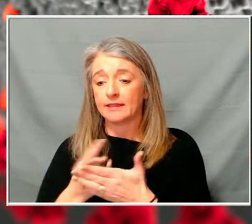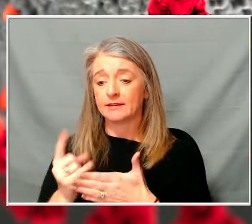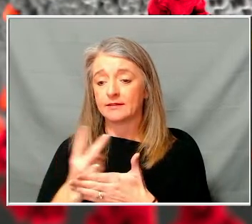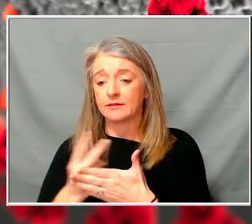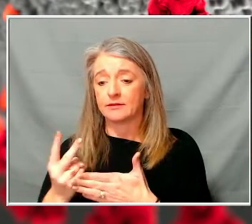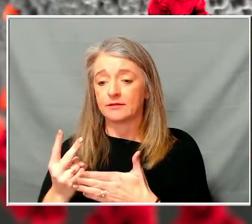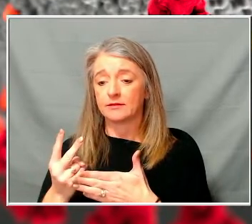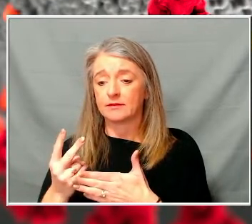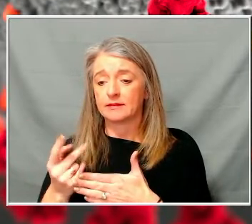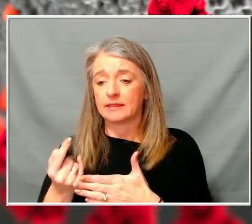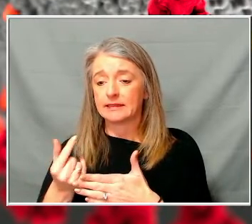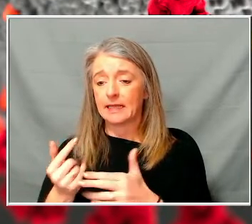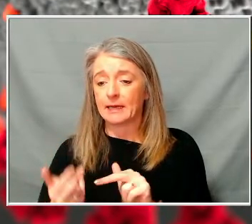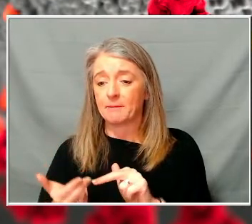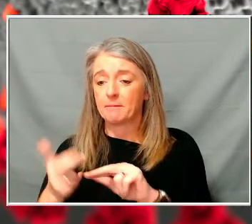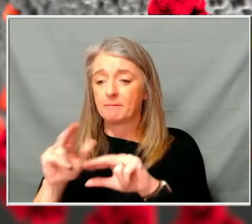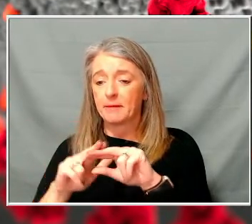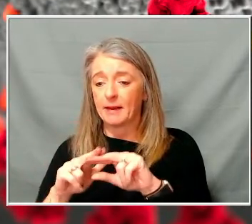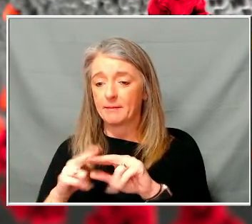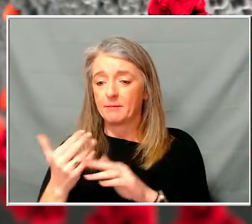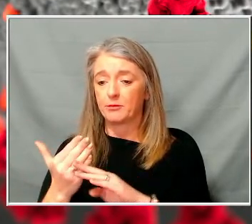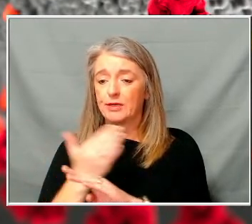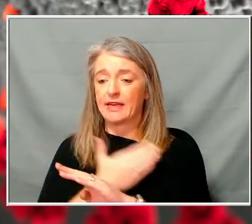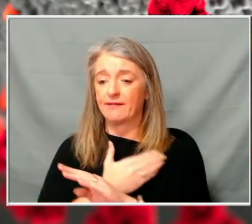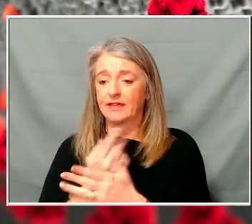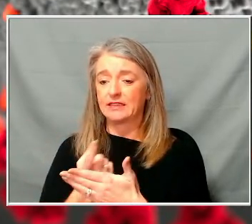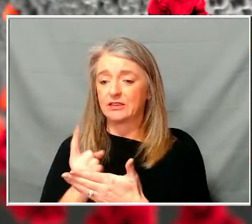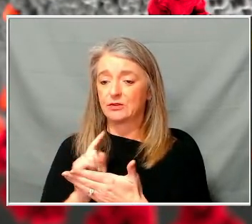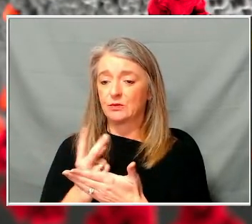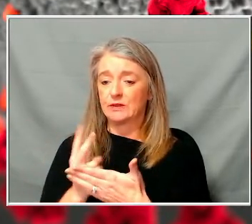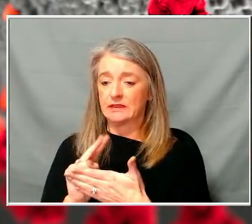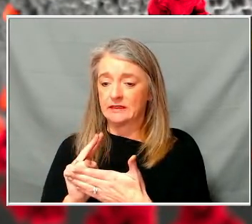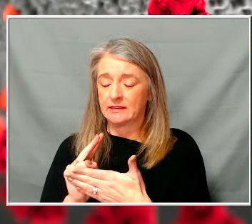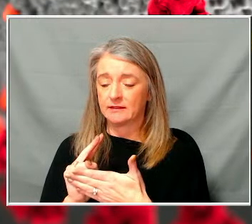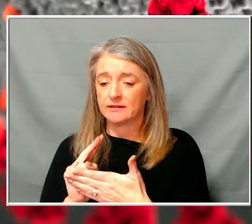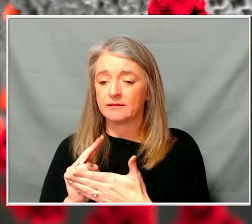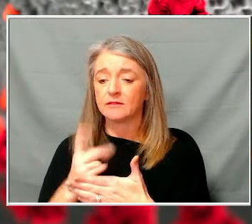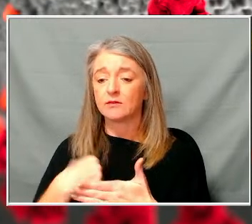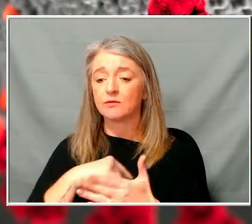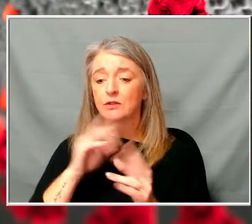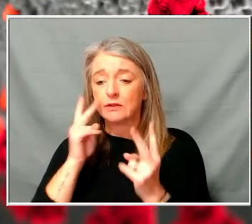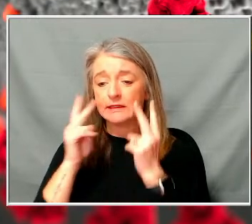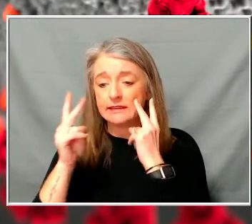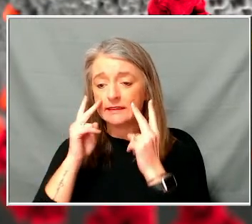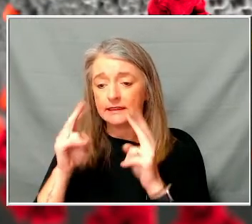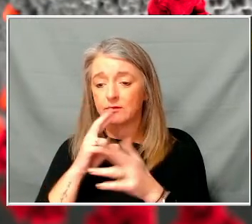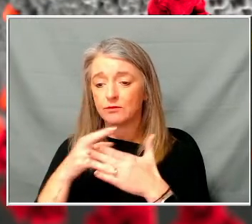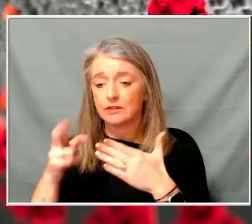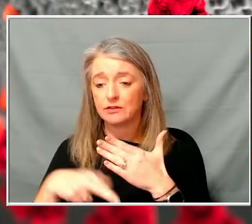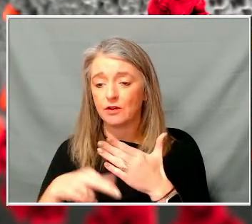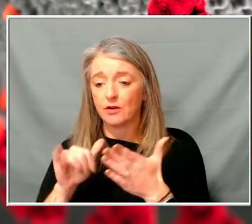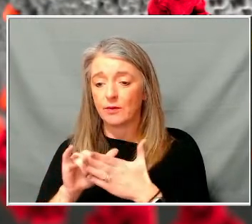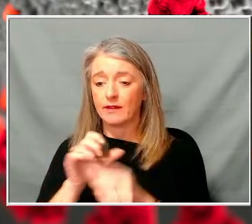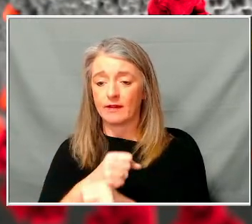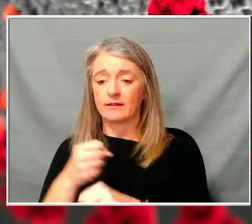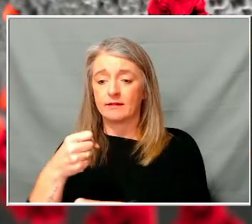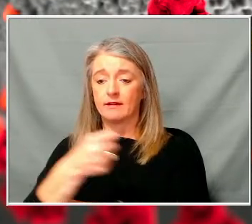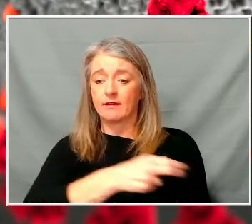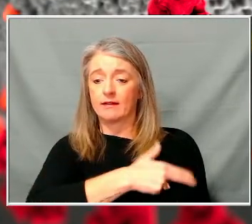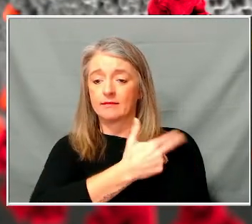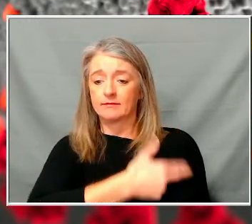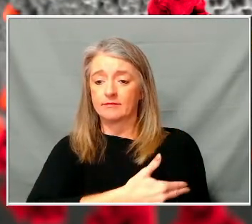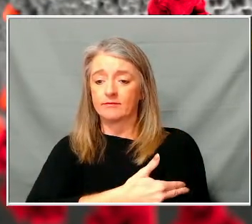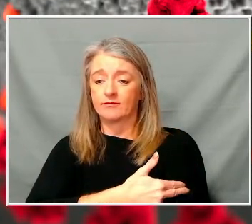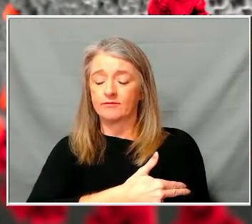a slight bump compared to the previous few weeks. And we could be seeing the result of that now with our hospitalizations. As we know,